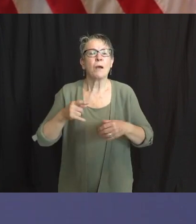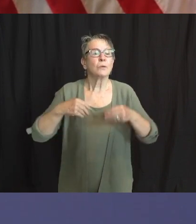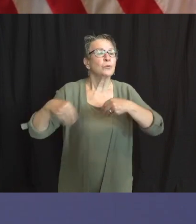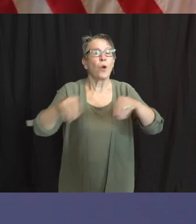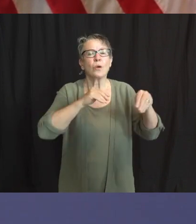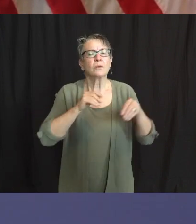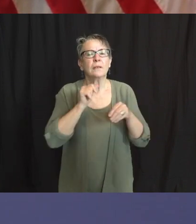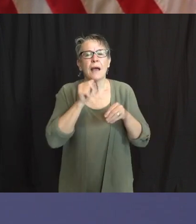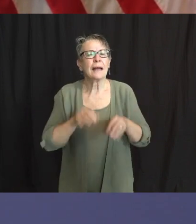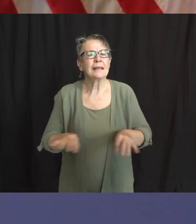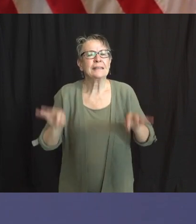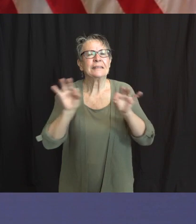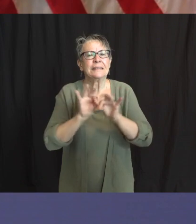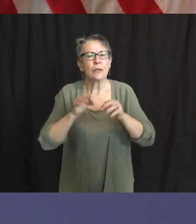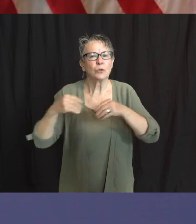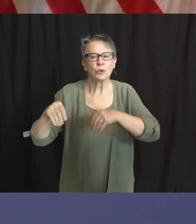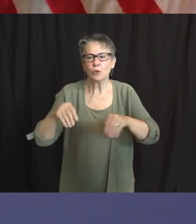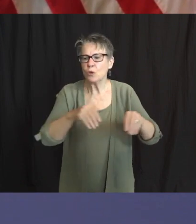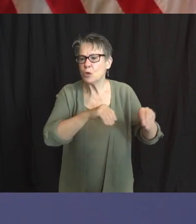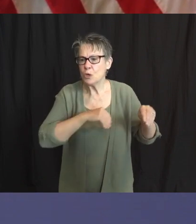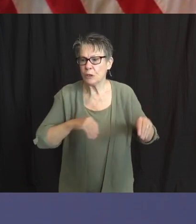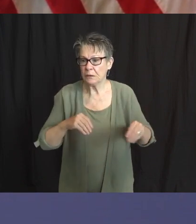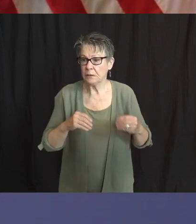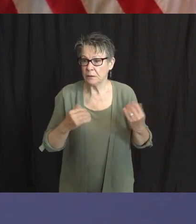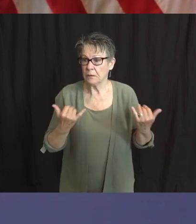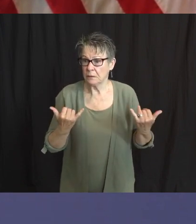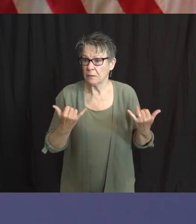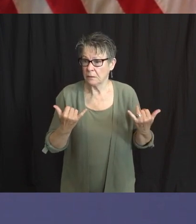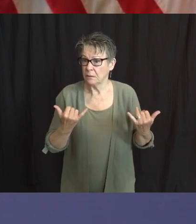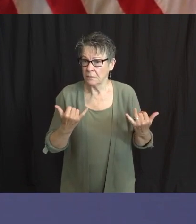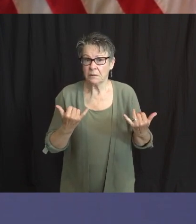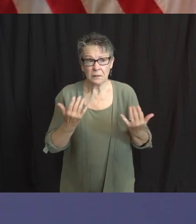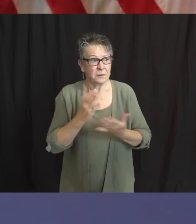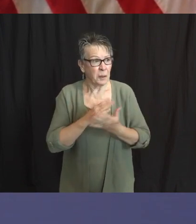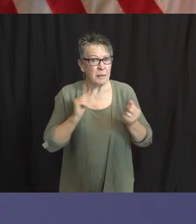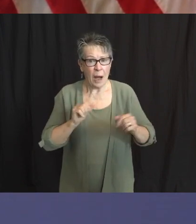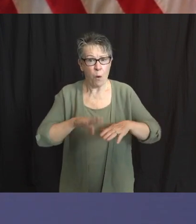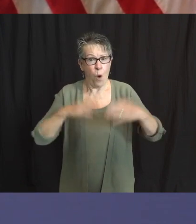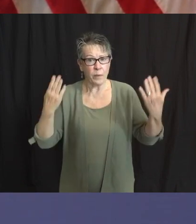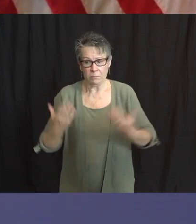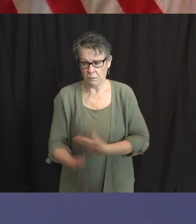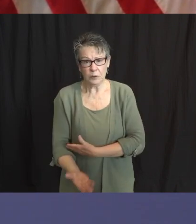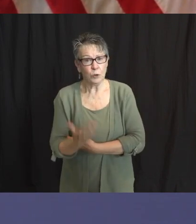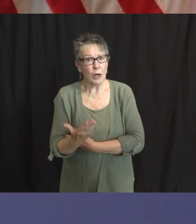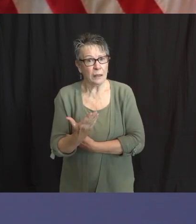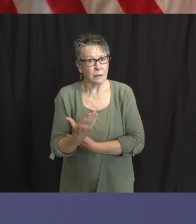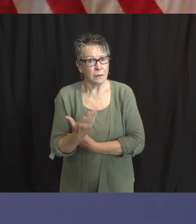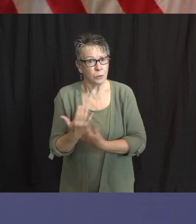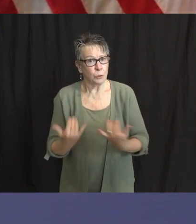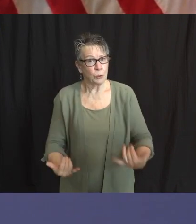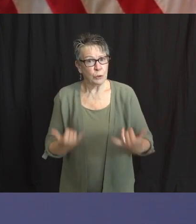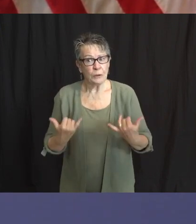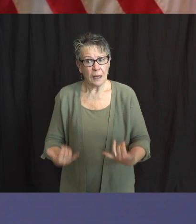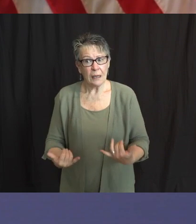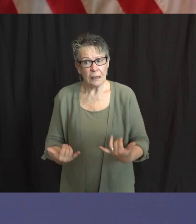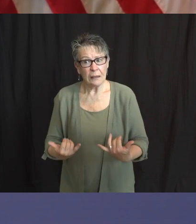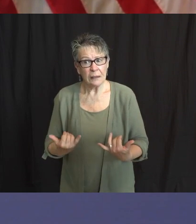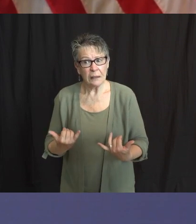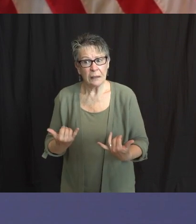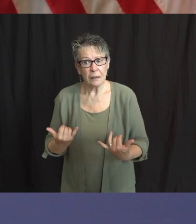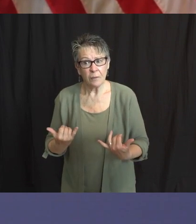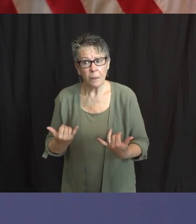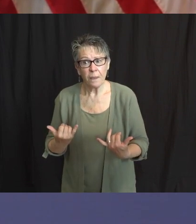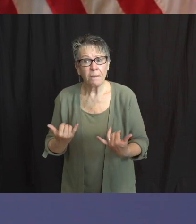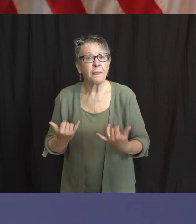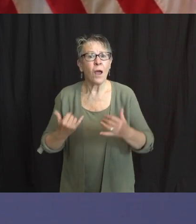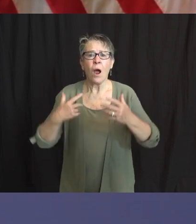We announced that a week ago. I feel badly if businesses didn't feel like they had enough advance warning. We thought, based on the input, that